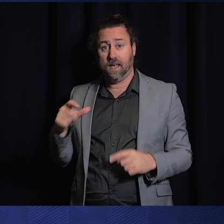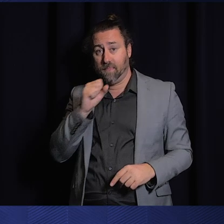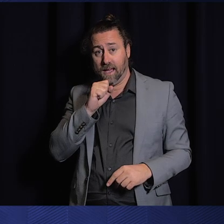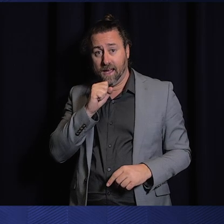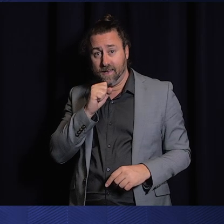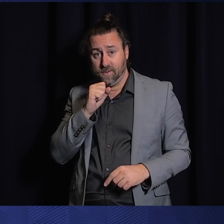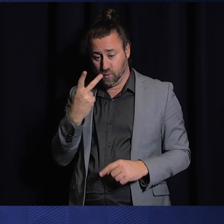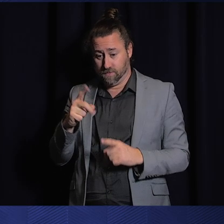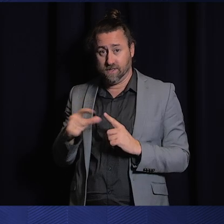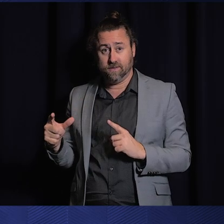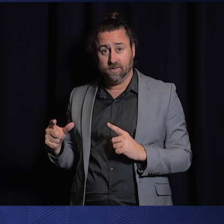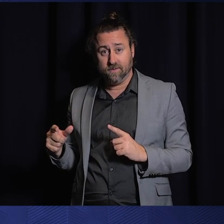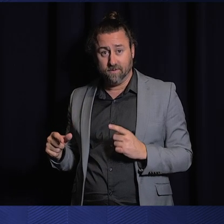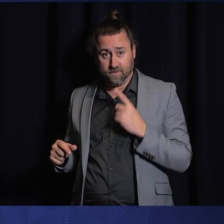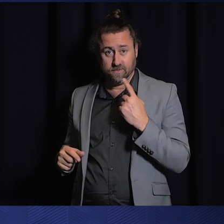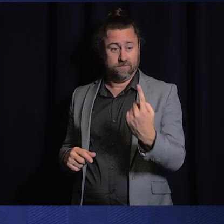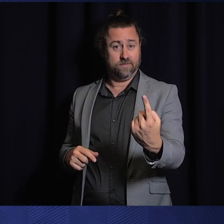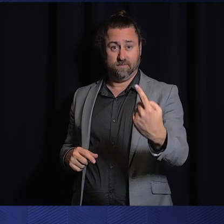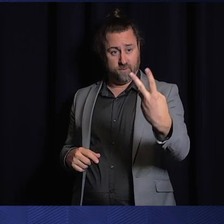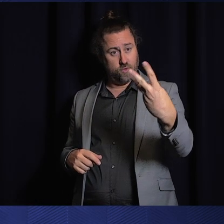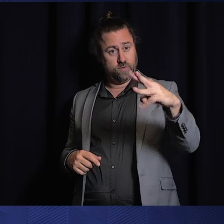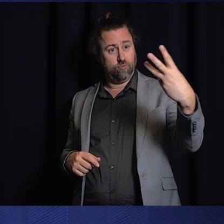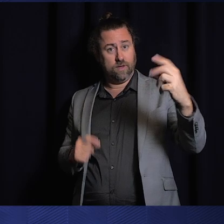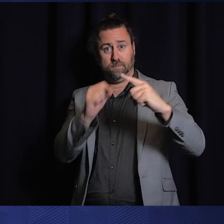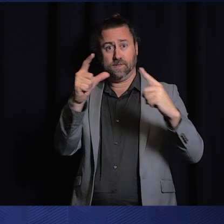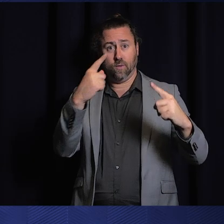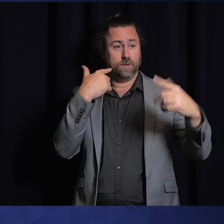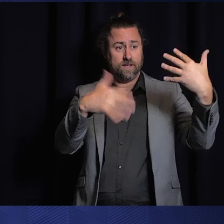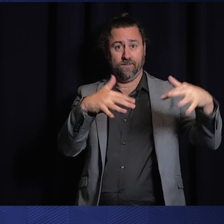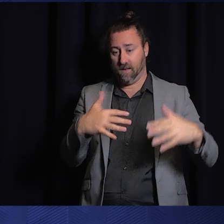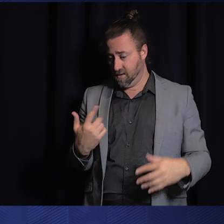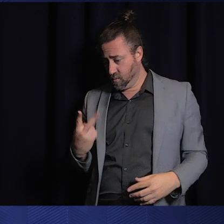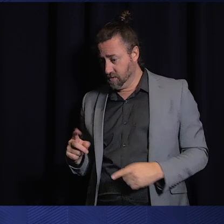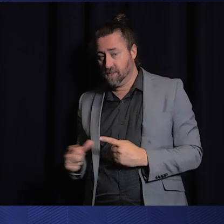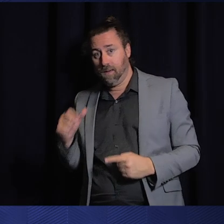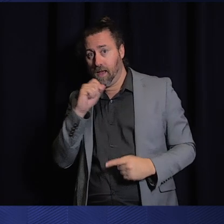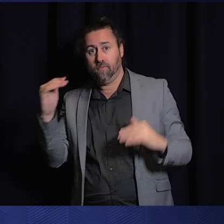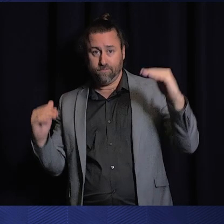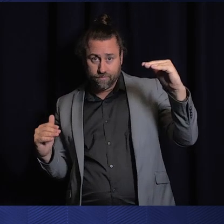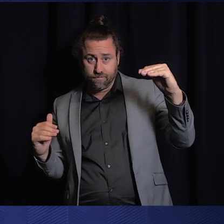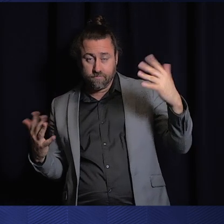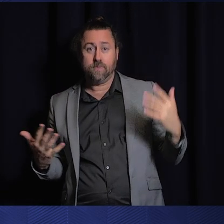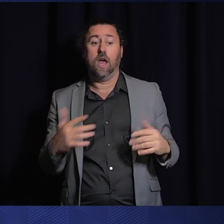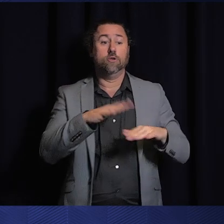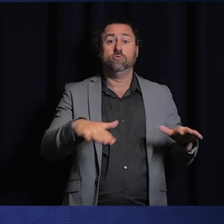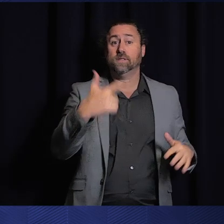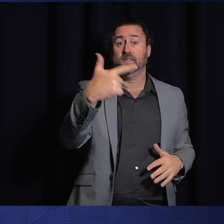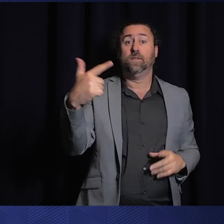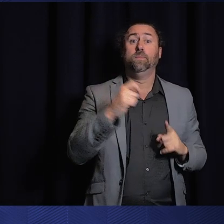And in that same context, 77% of the children who were displaced experienced a break in their